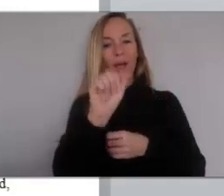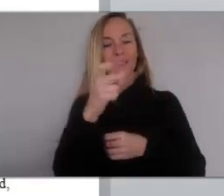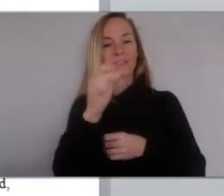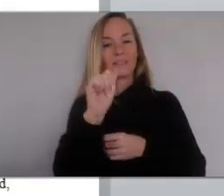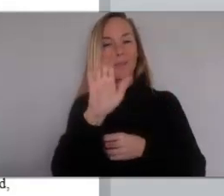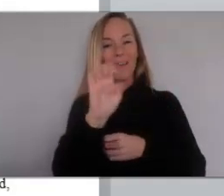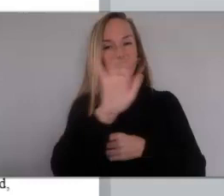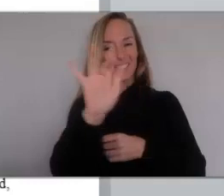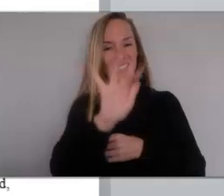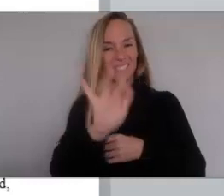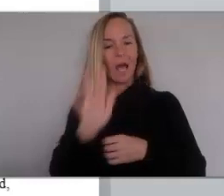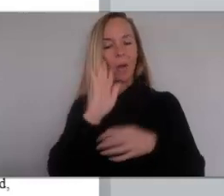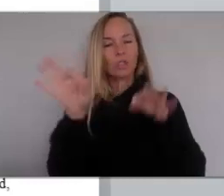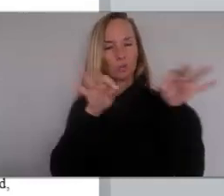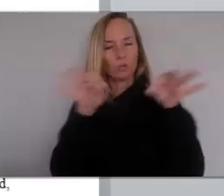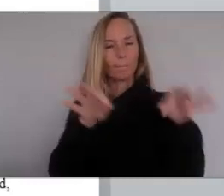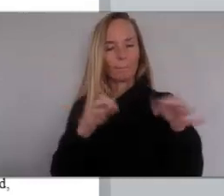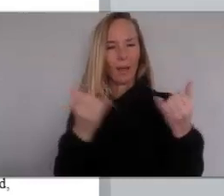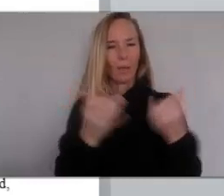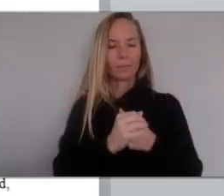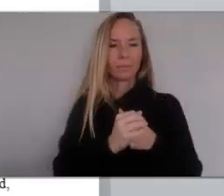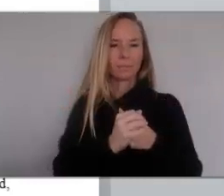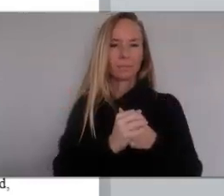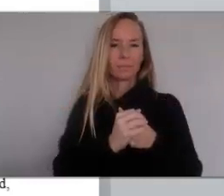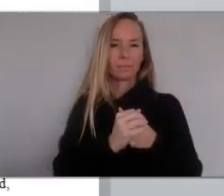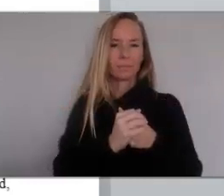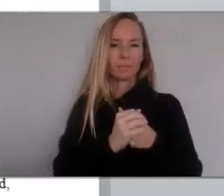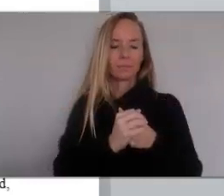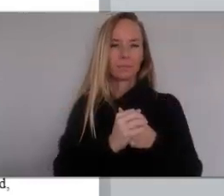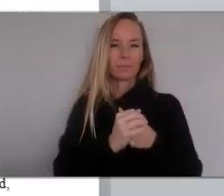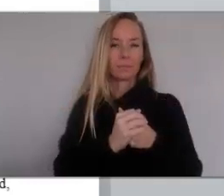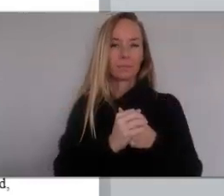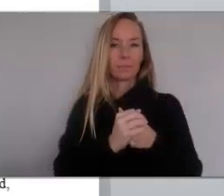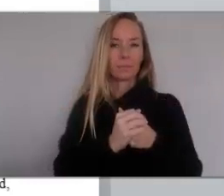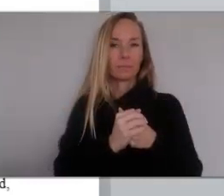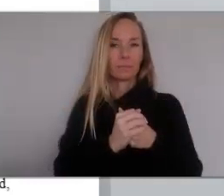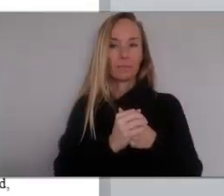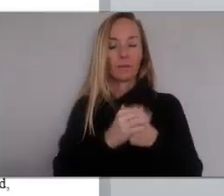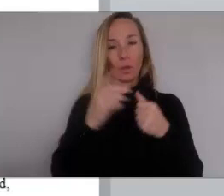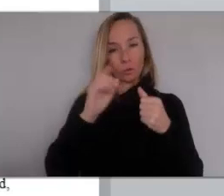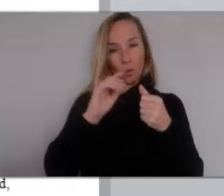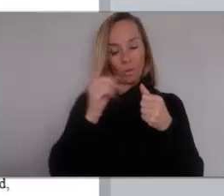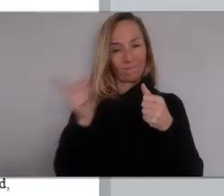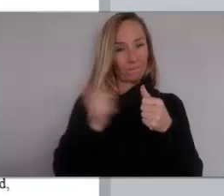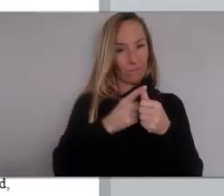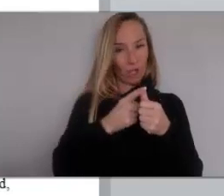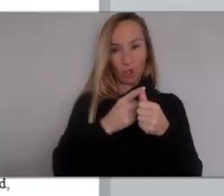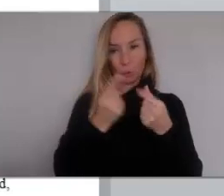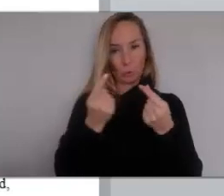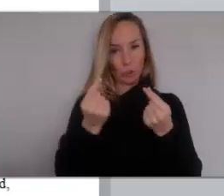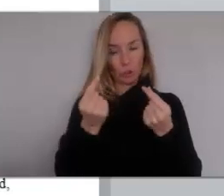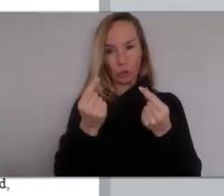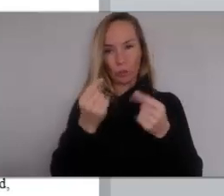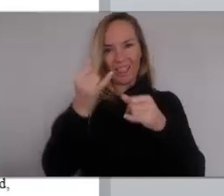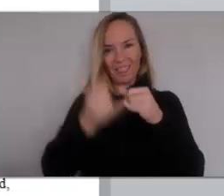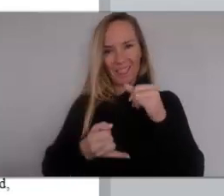MLA formatting in general. And so the first thing you want to do is put your